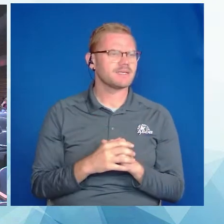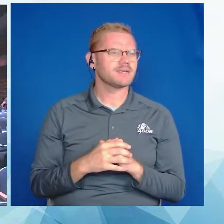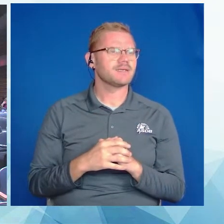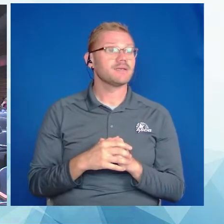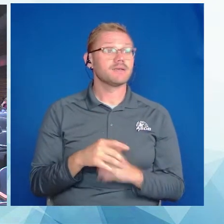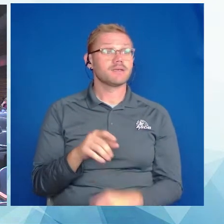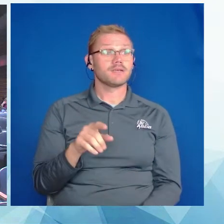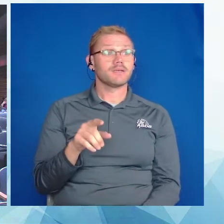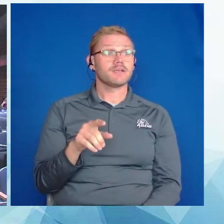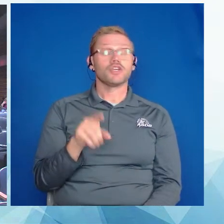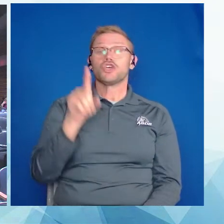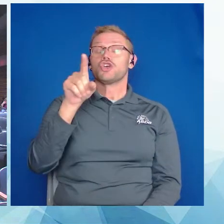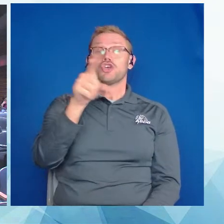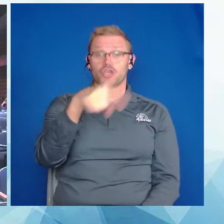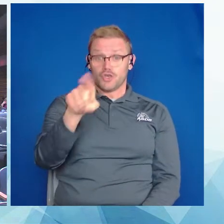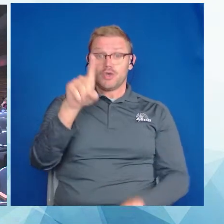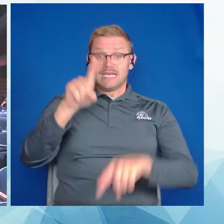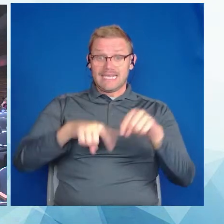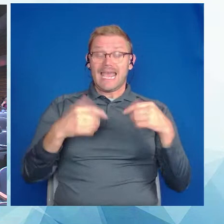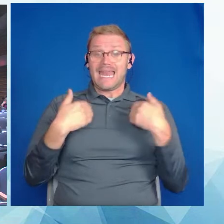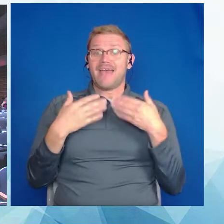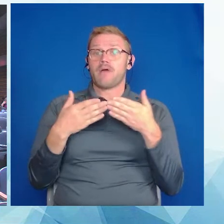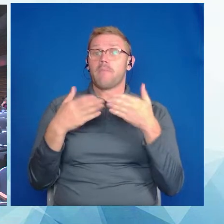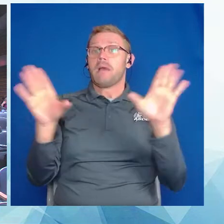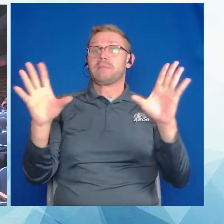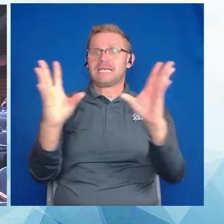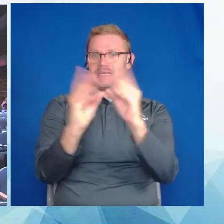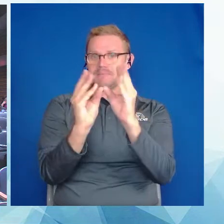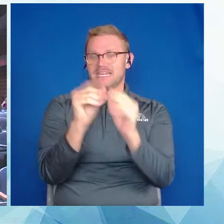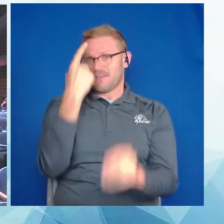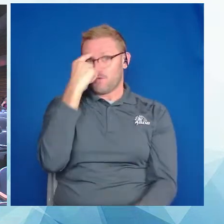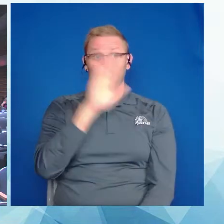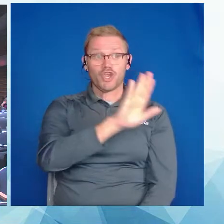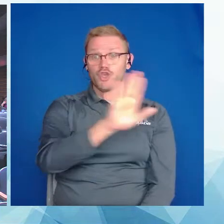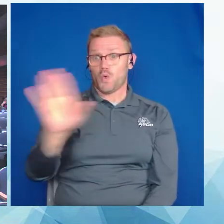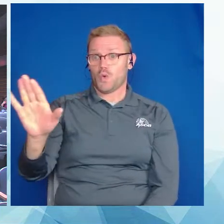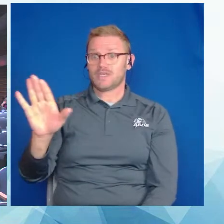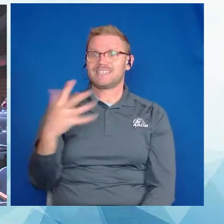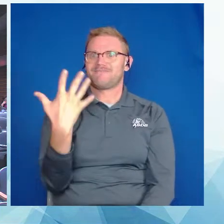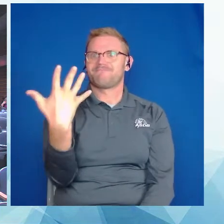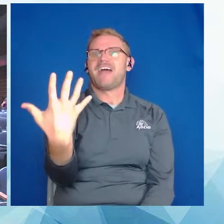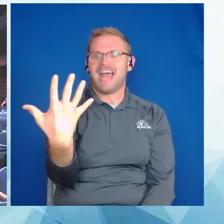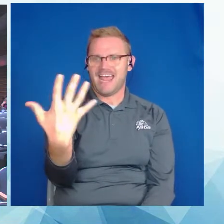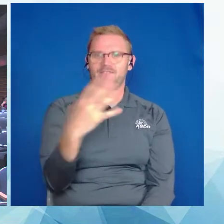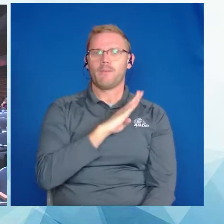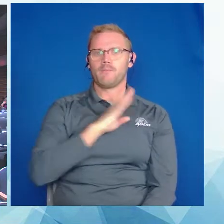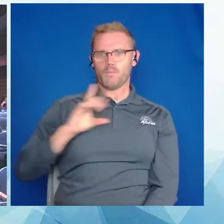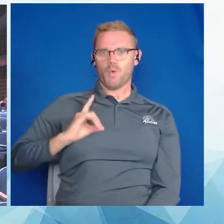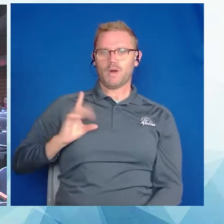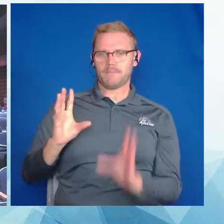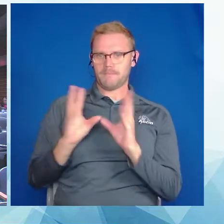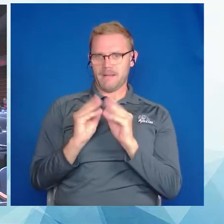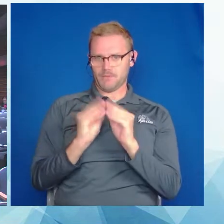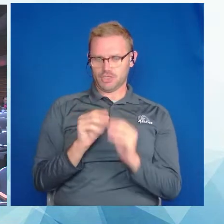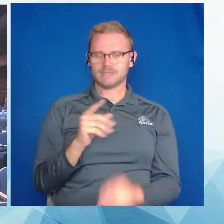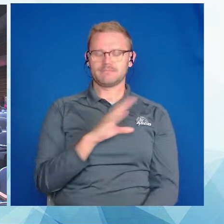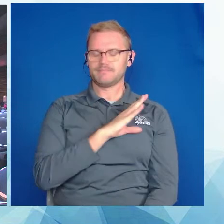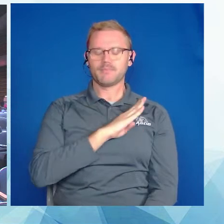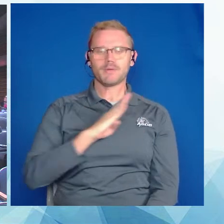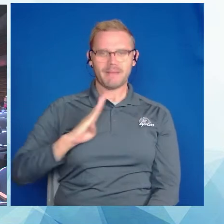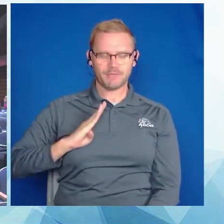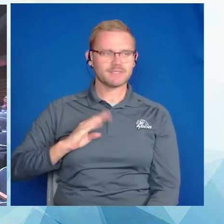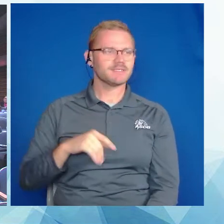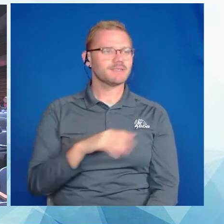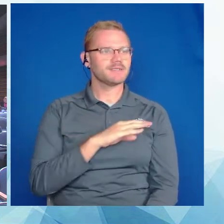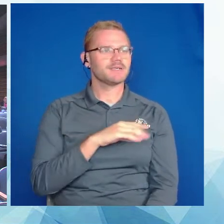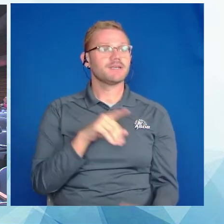You can't have a public meeting, and in your case, it's 5 board members. You can meet